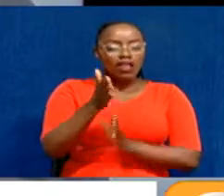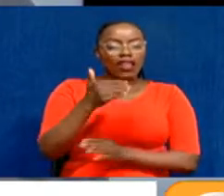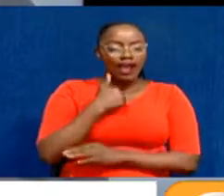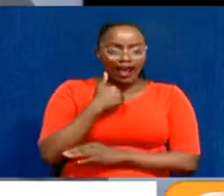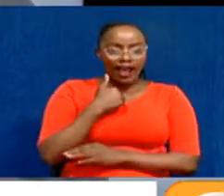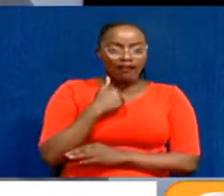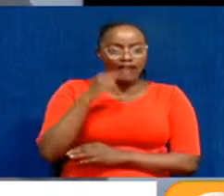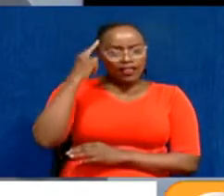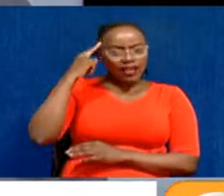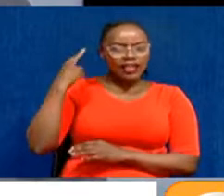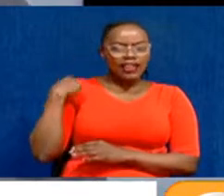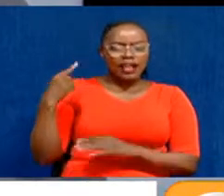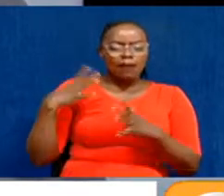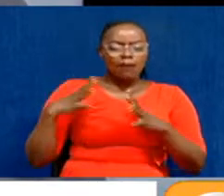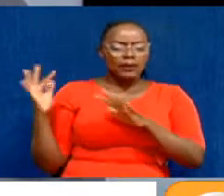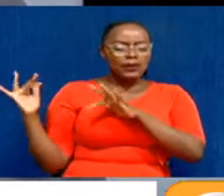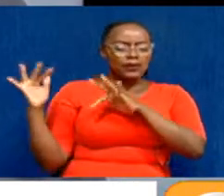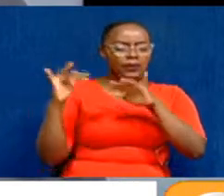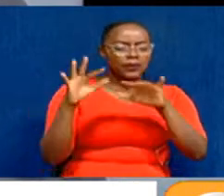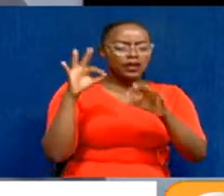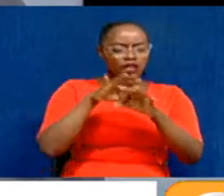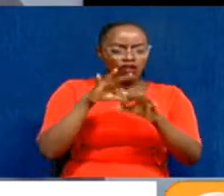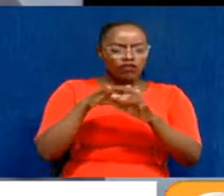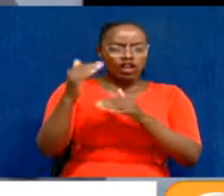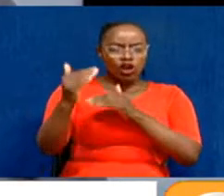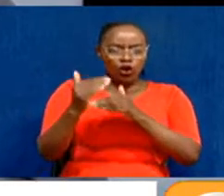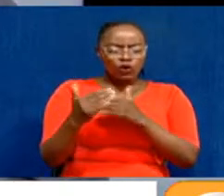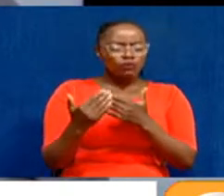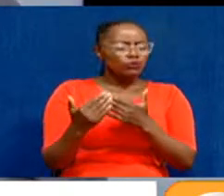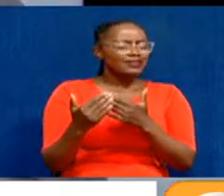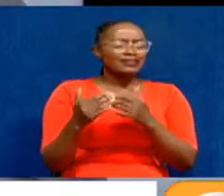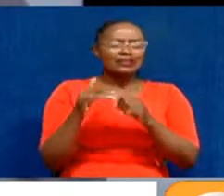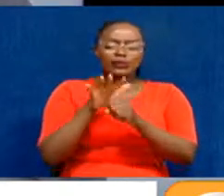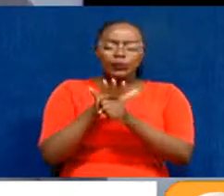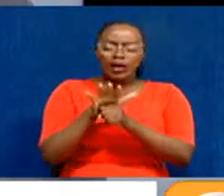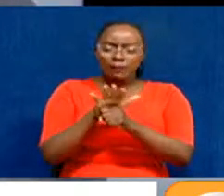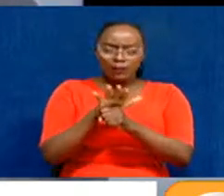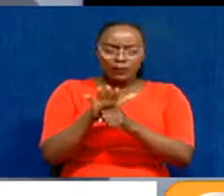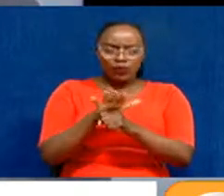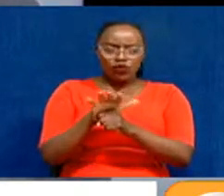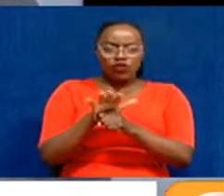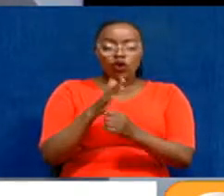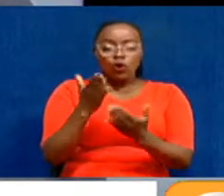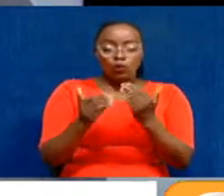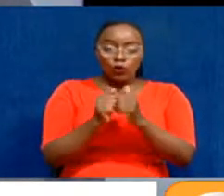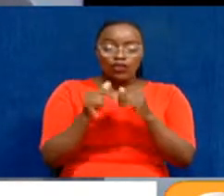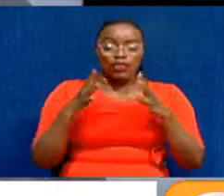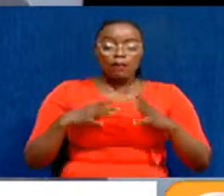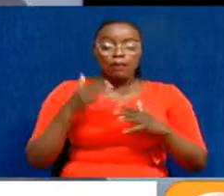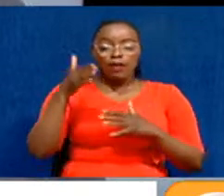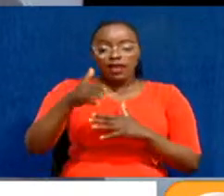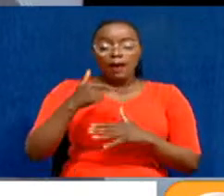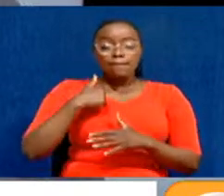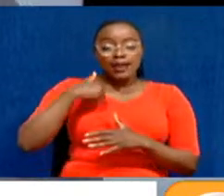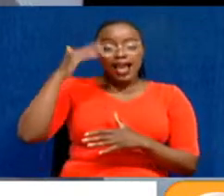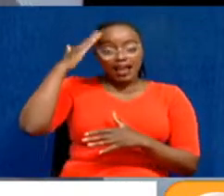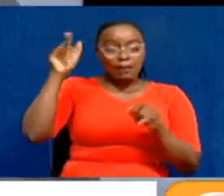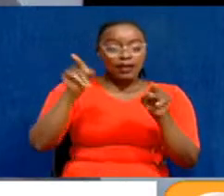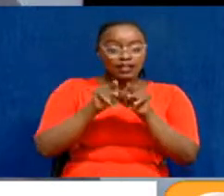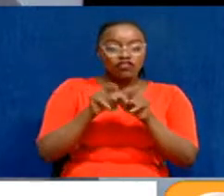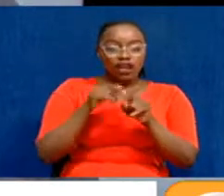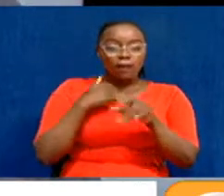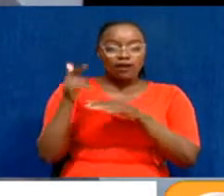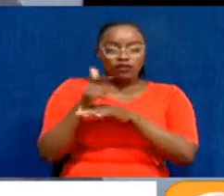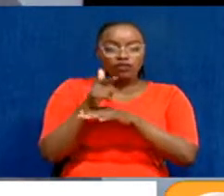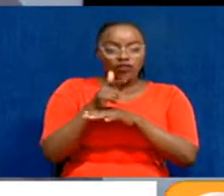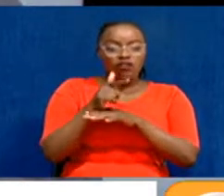the number of people who turned out to vote was almost historic in terms of now the numbers. So I still remember today that I've